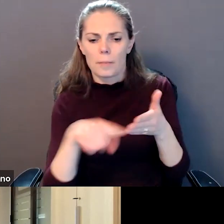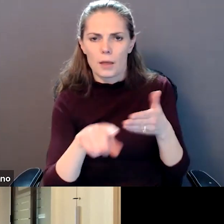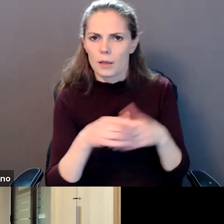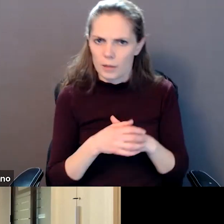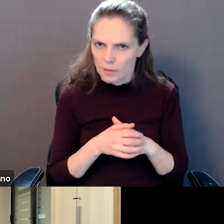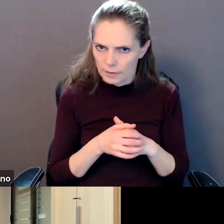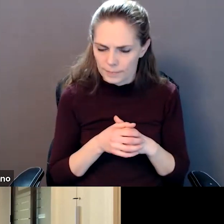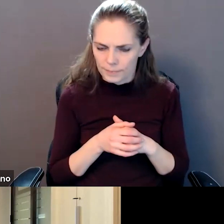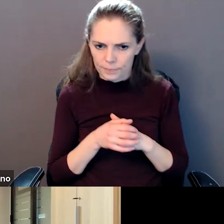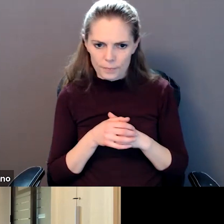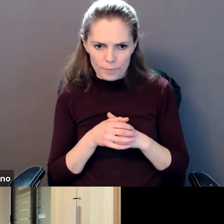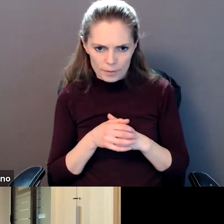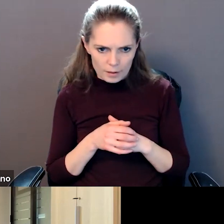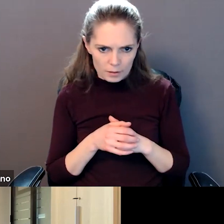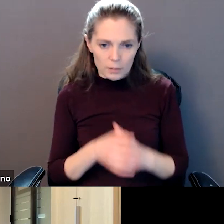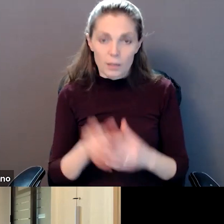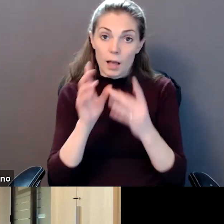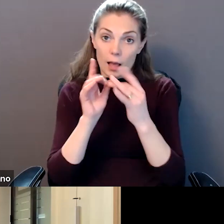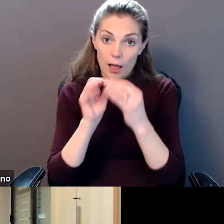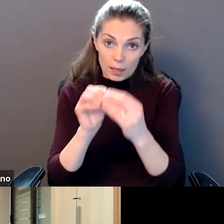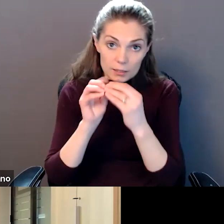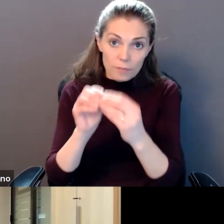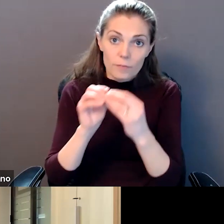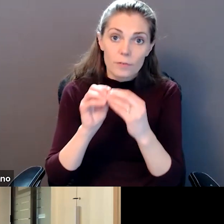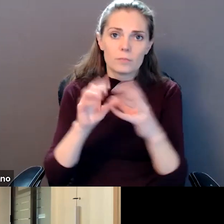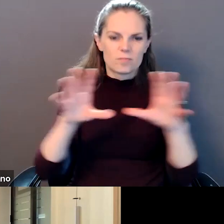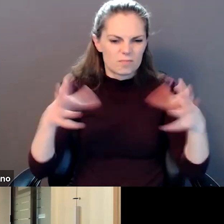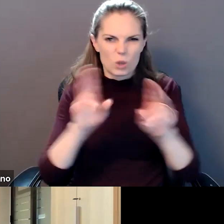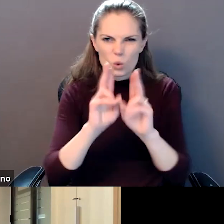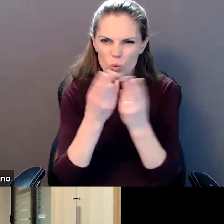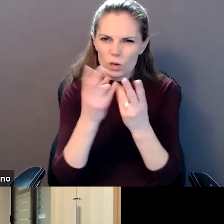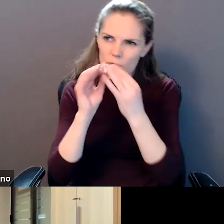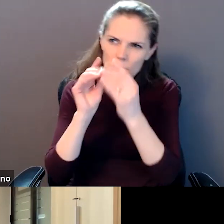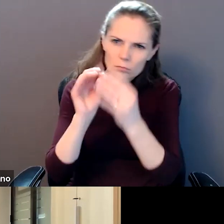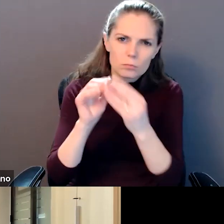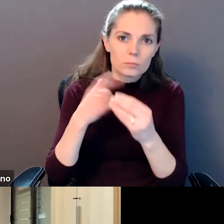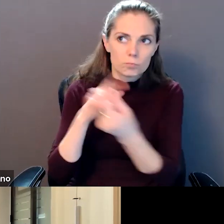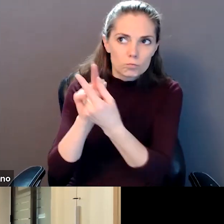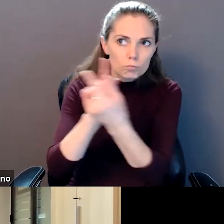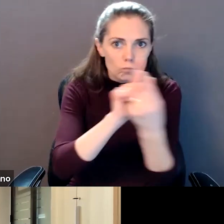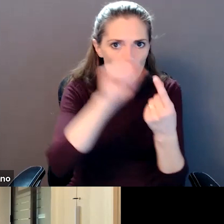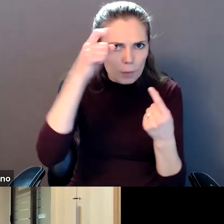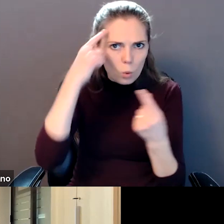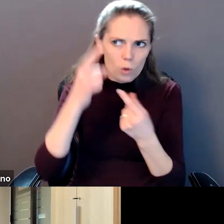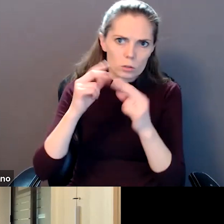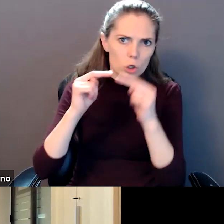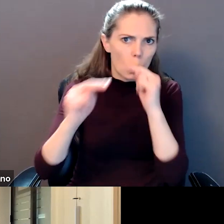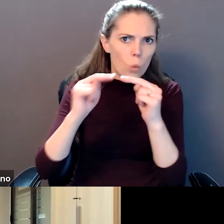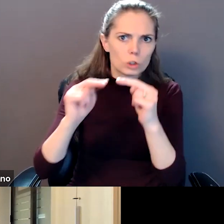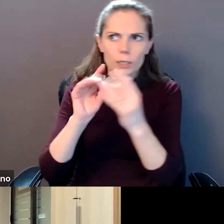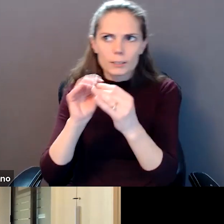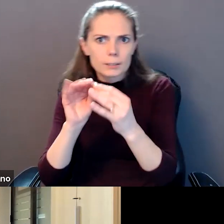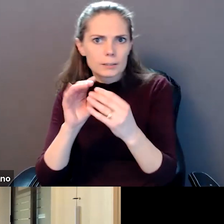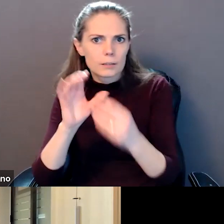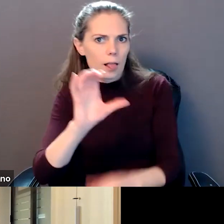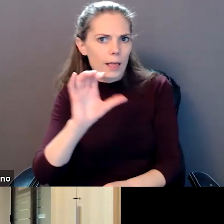collective bargaining, through the process of sitting down with their employers and negotiating collective agreements, have the ability to make sure that employers